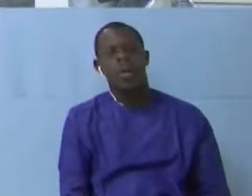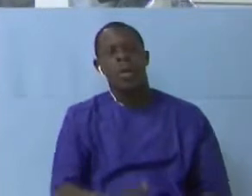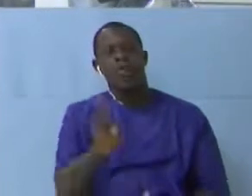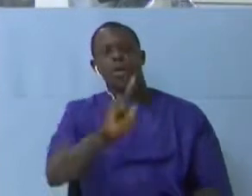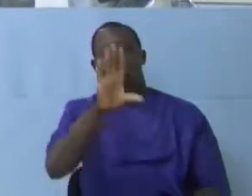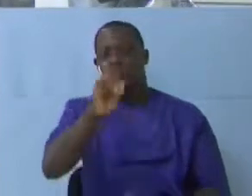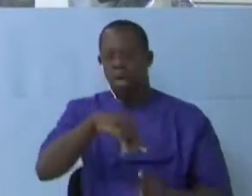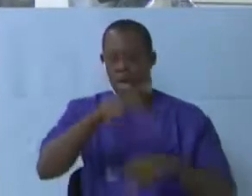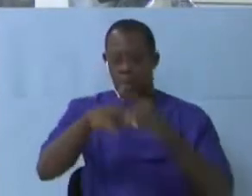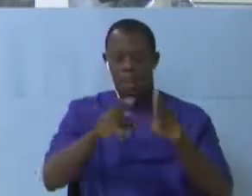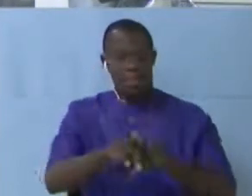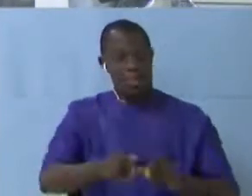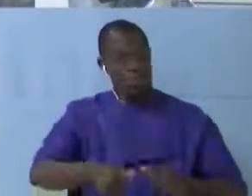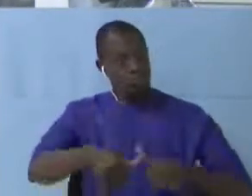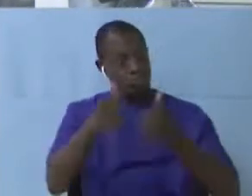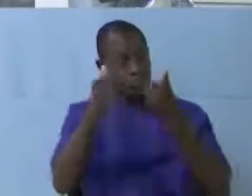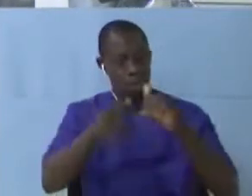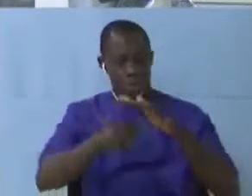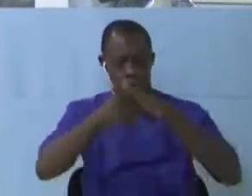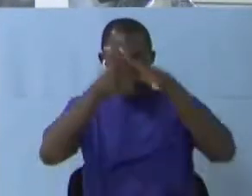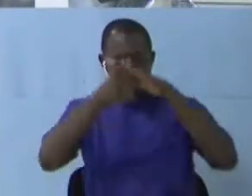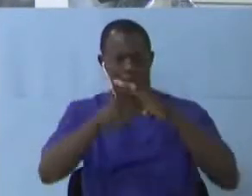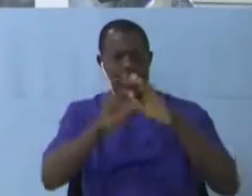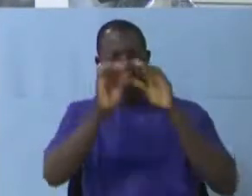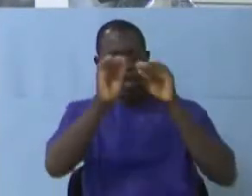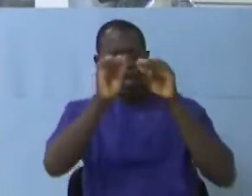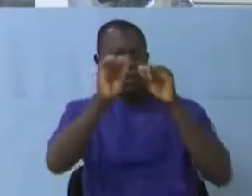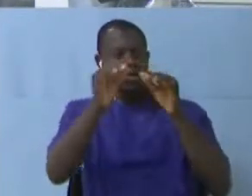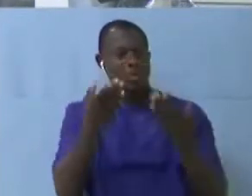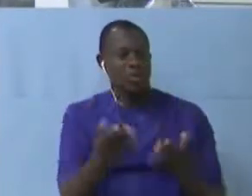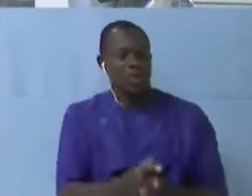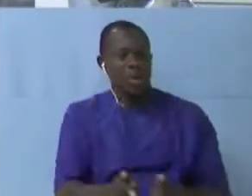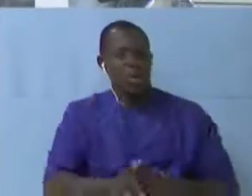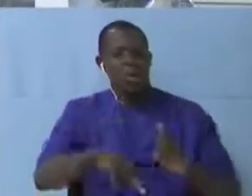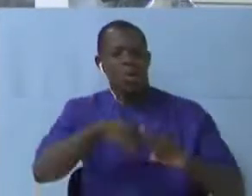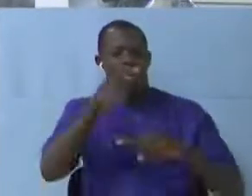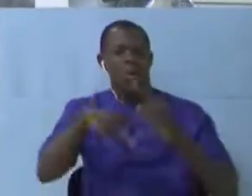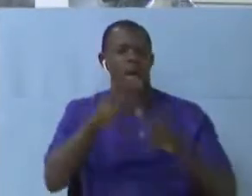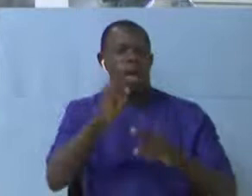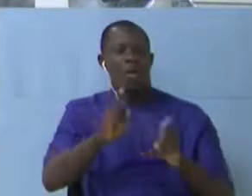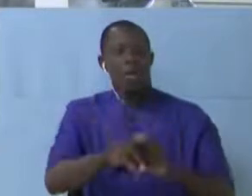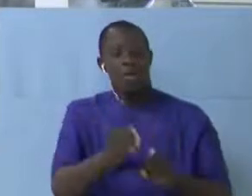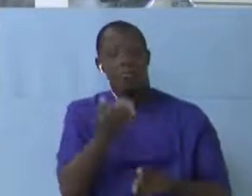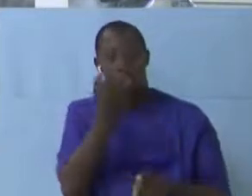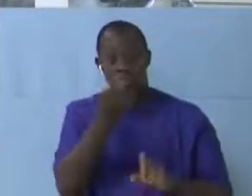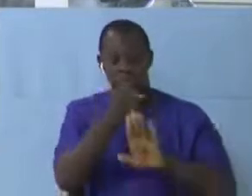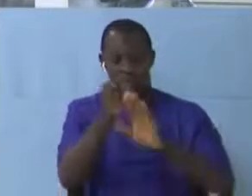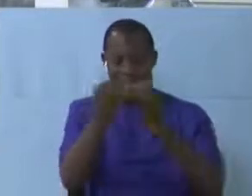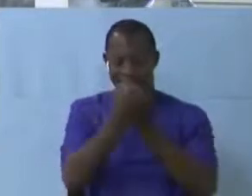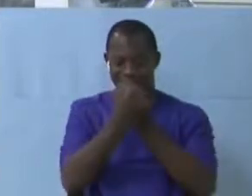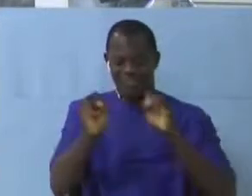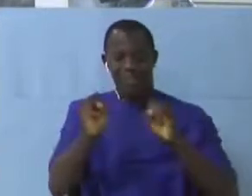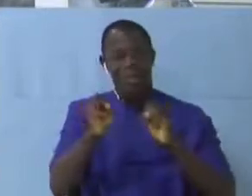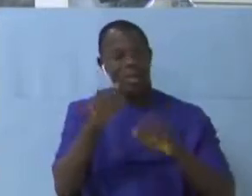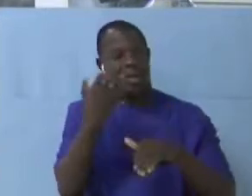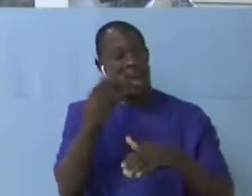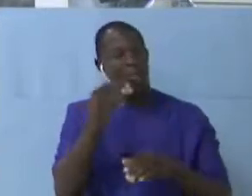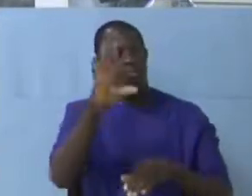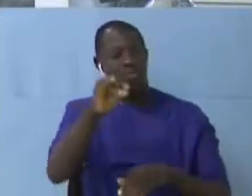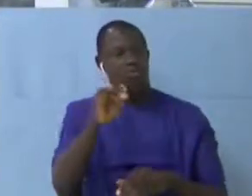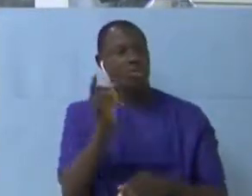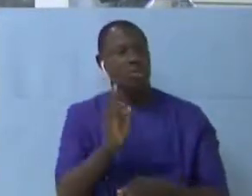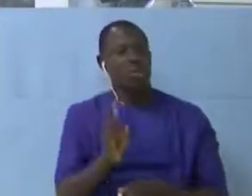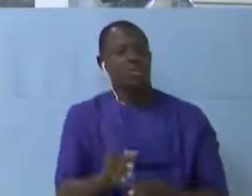doing about good quality education? lan la ñooy def ci wàlli njàng mu sell. What about food security? ak dund bu kaaraange